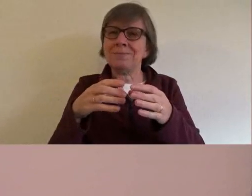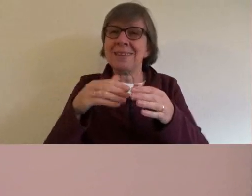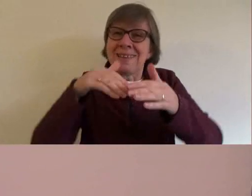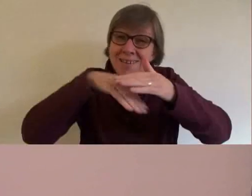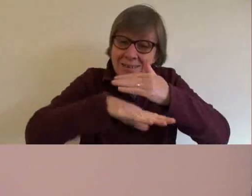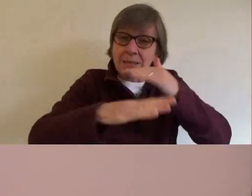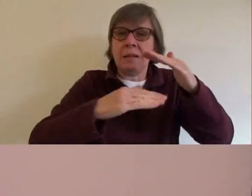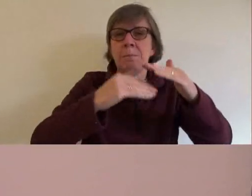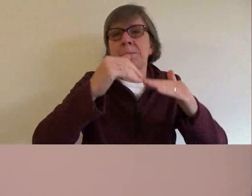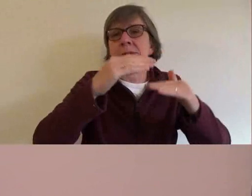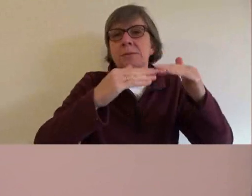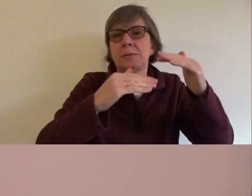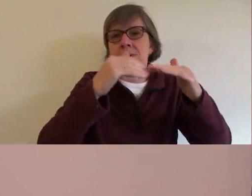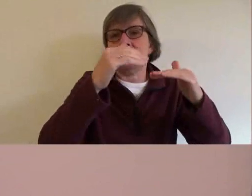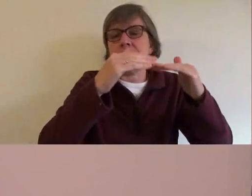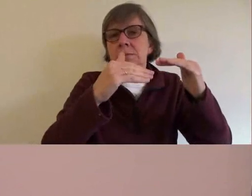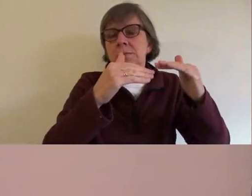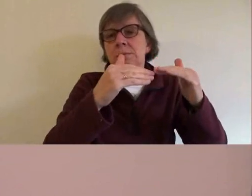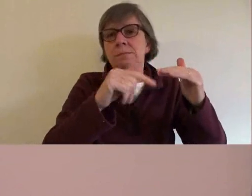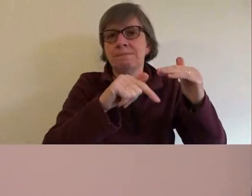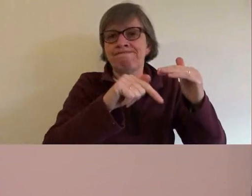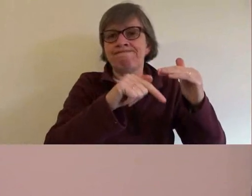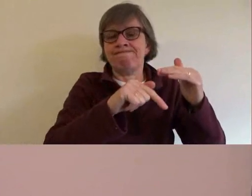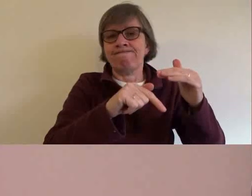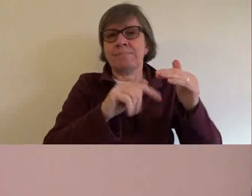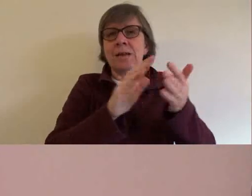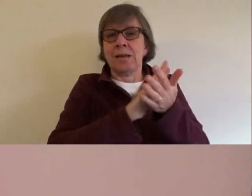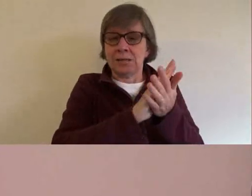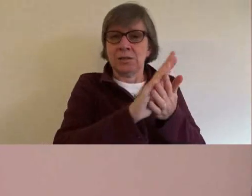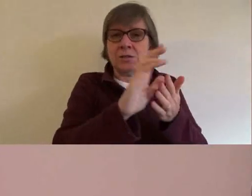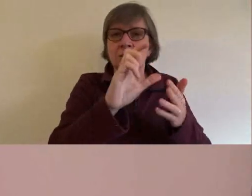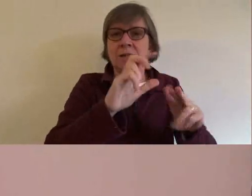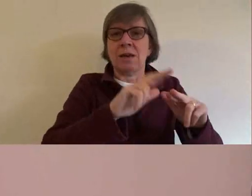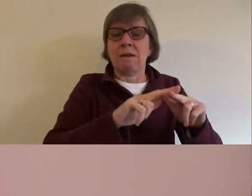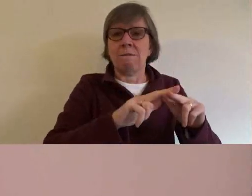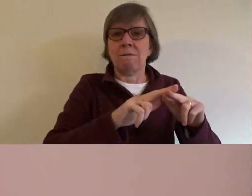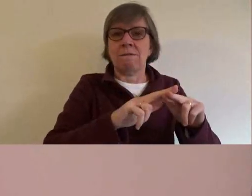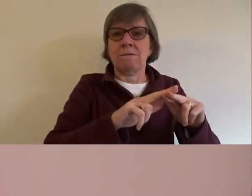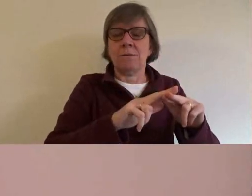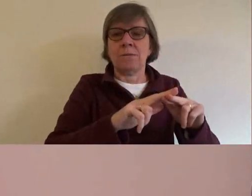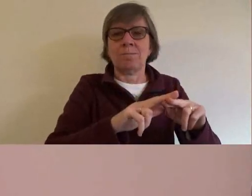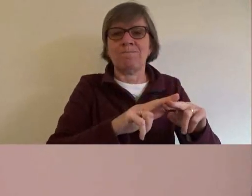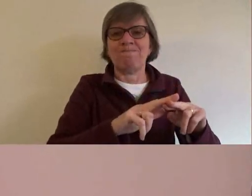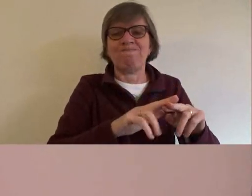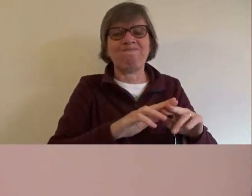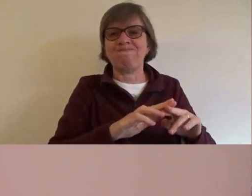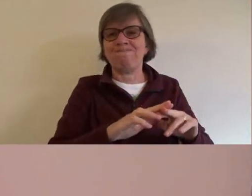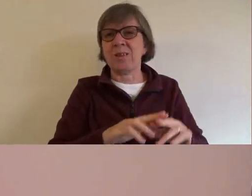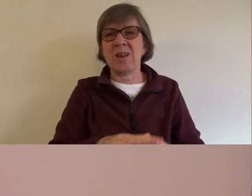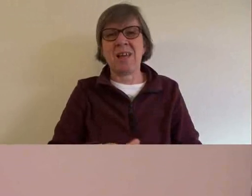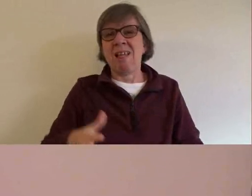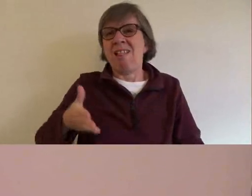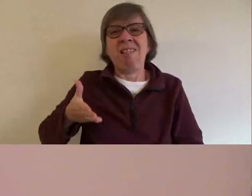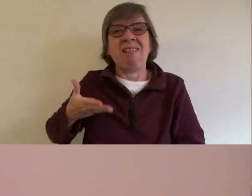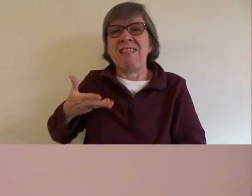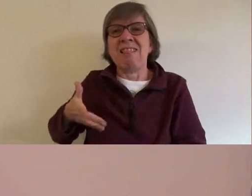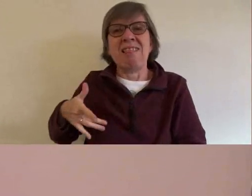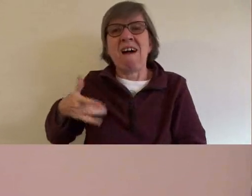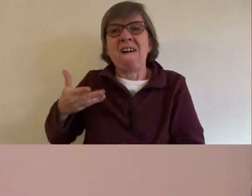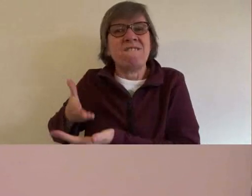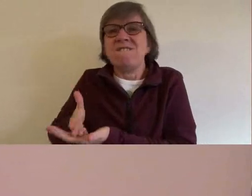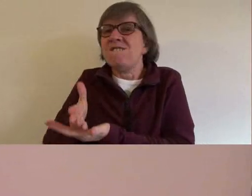able to be here worshipping at Hasbury Christian Fellowship. You're not watching this live. We